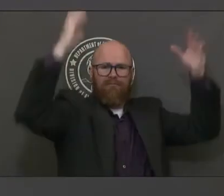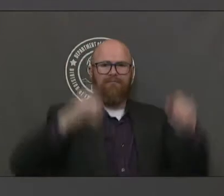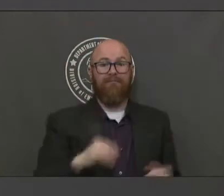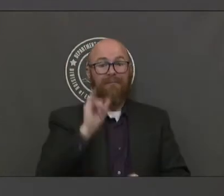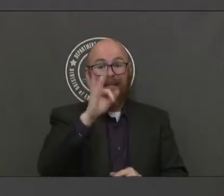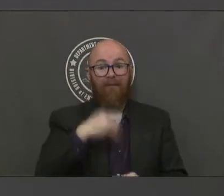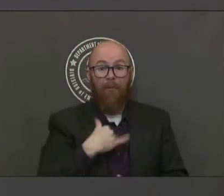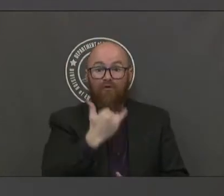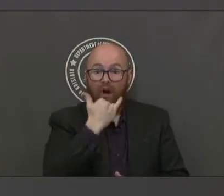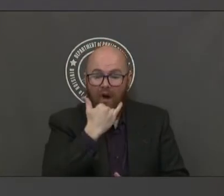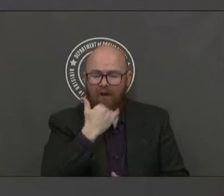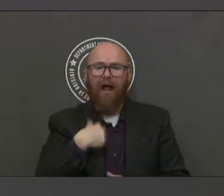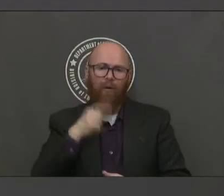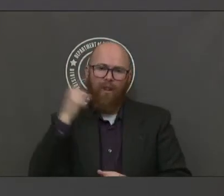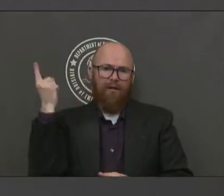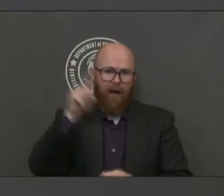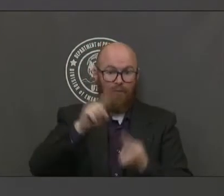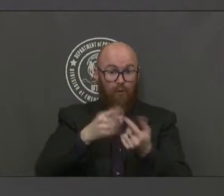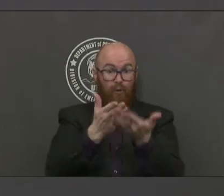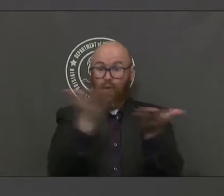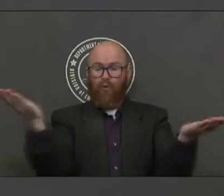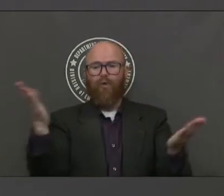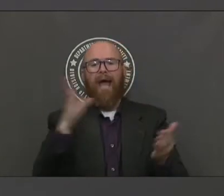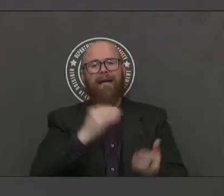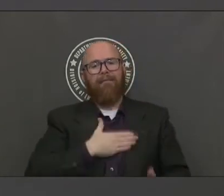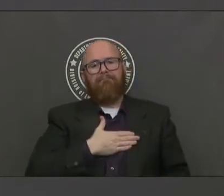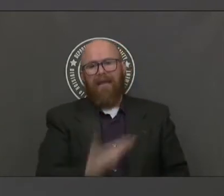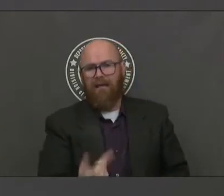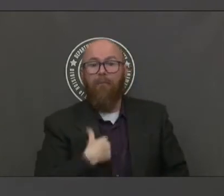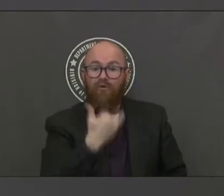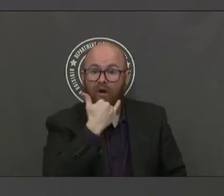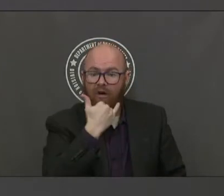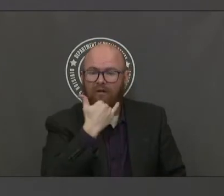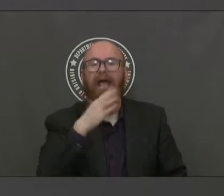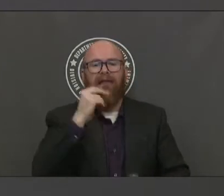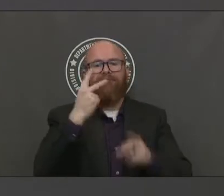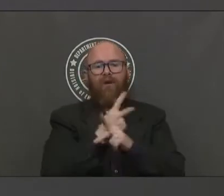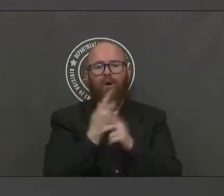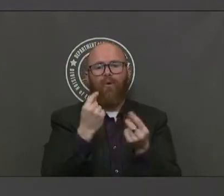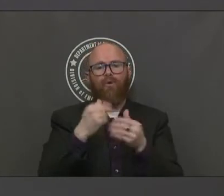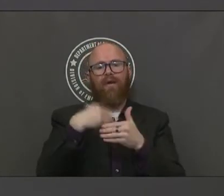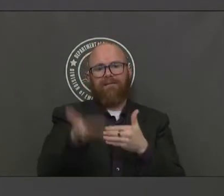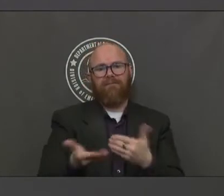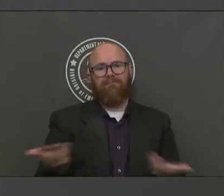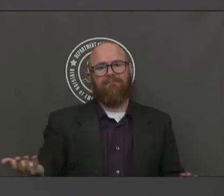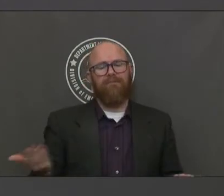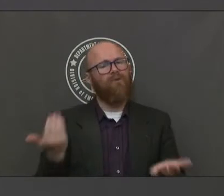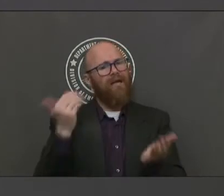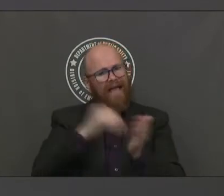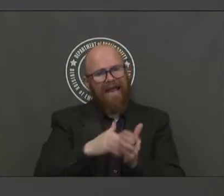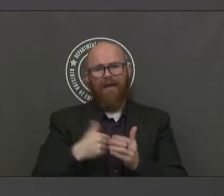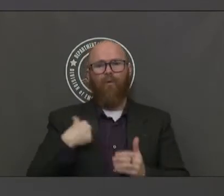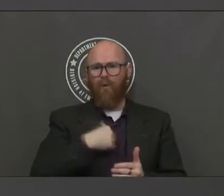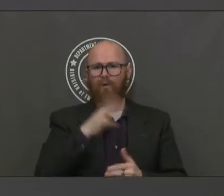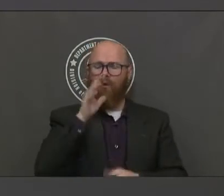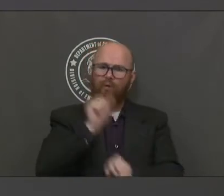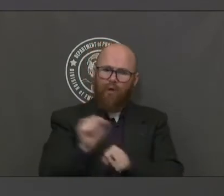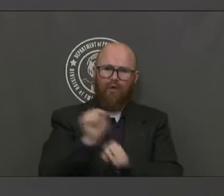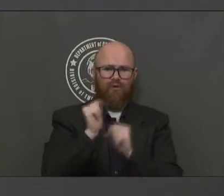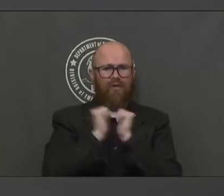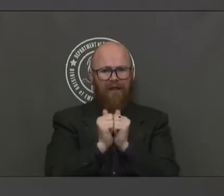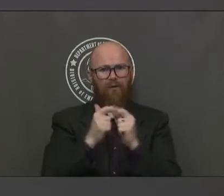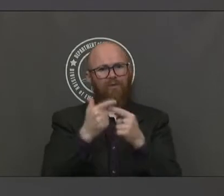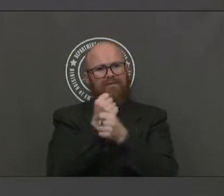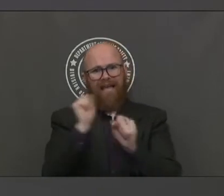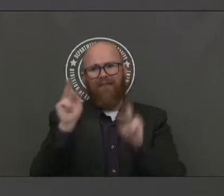come here and I'll admit that I'm wrong, and that we're going to do something different, and we're going to again do whatever we can to